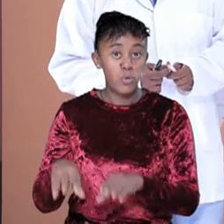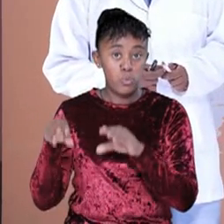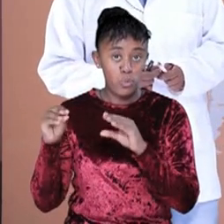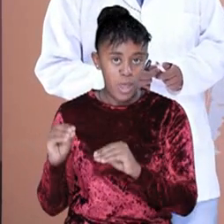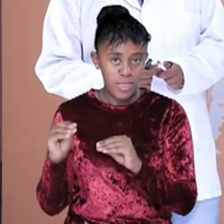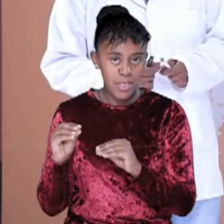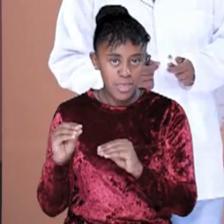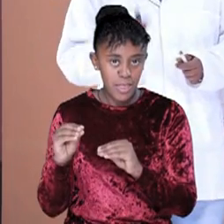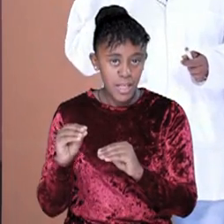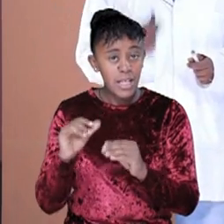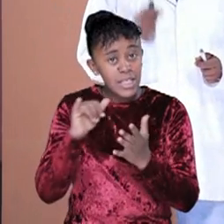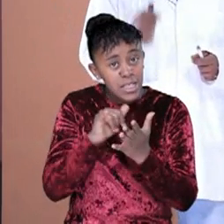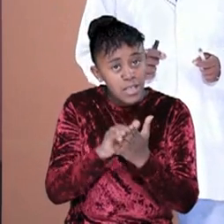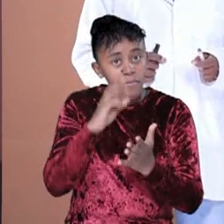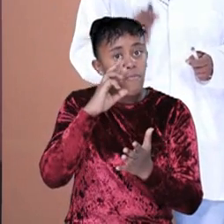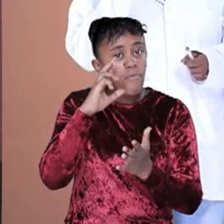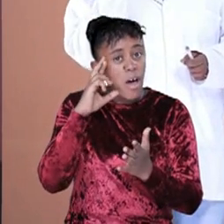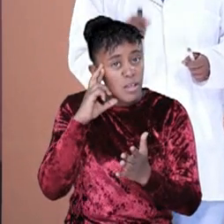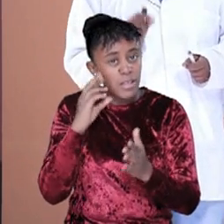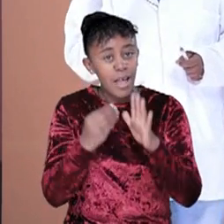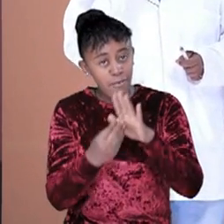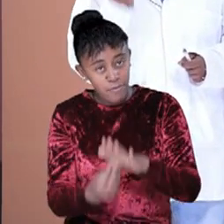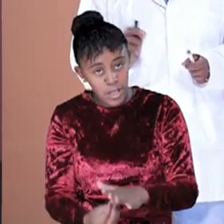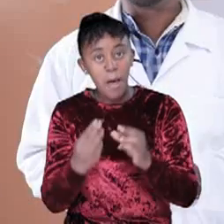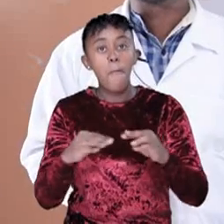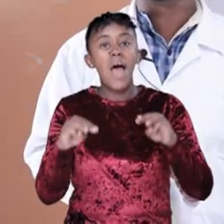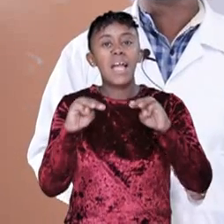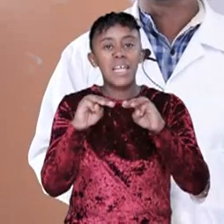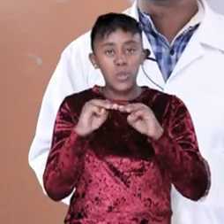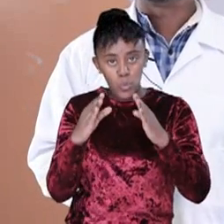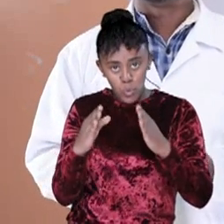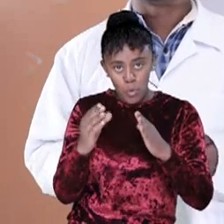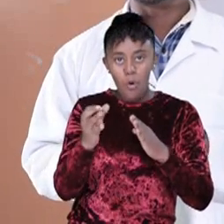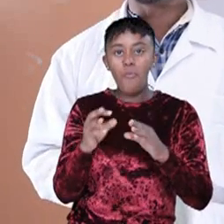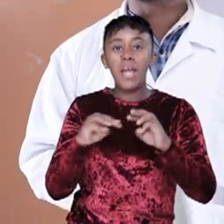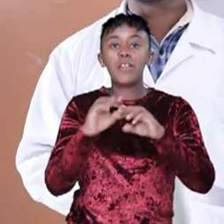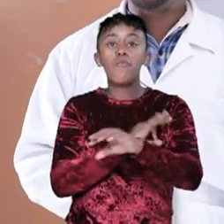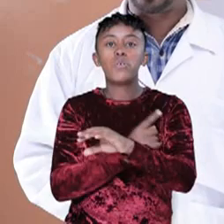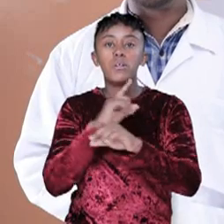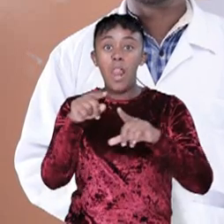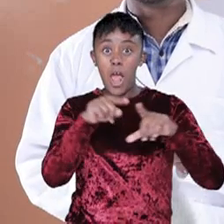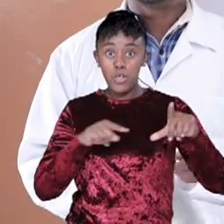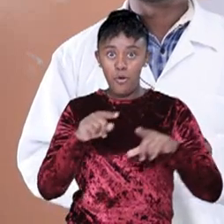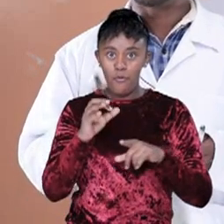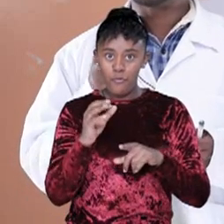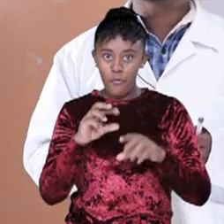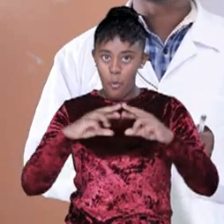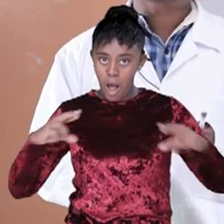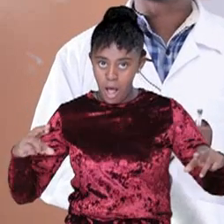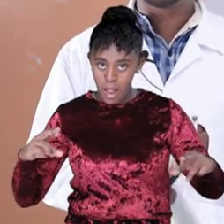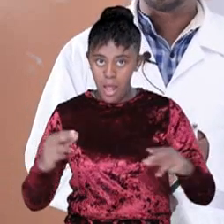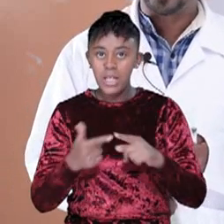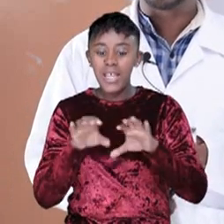Student, the factors that affecting the magnitude of the magnetic force is the length of the wire, the